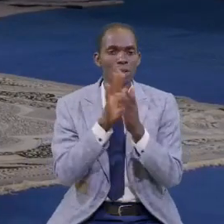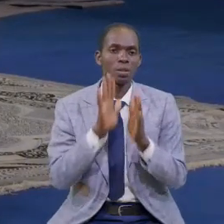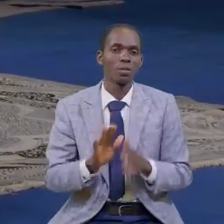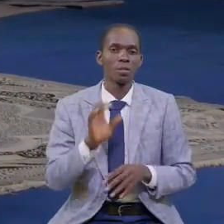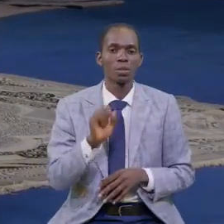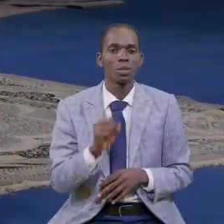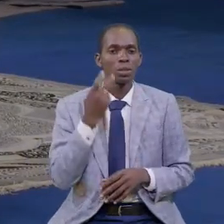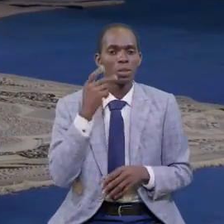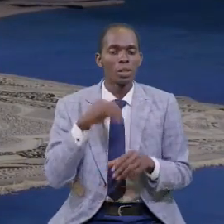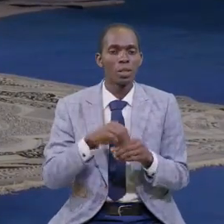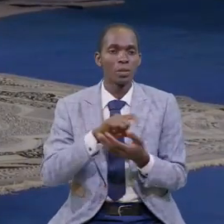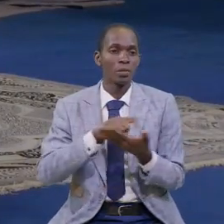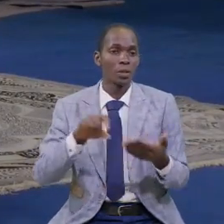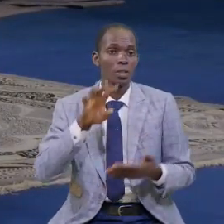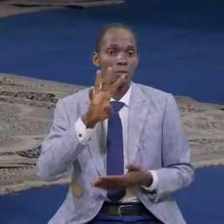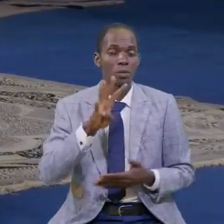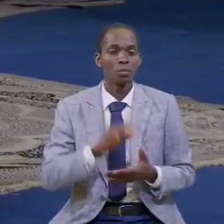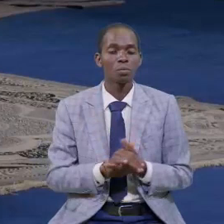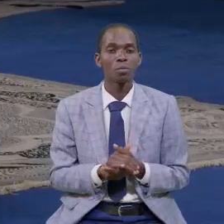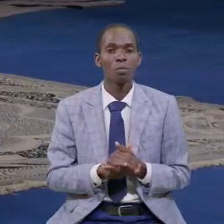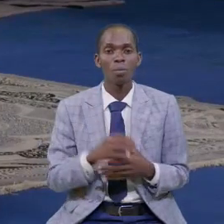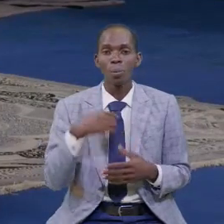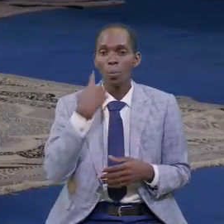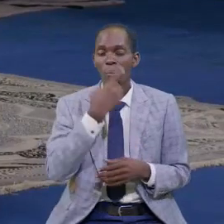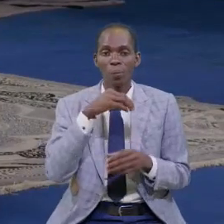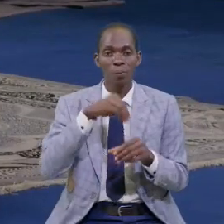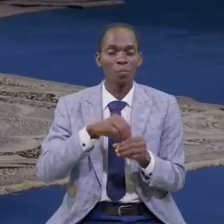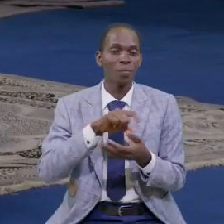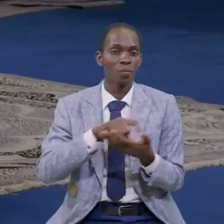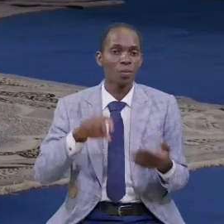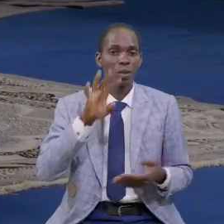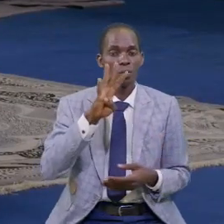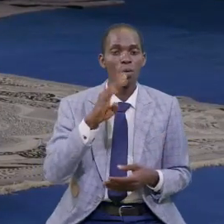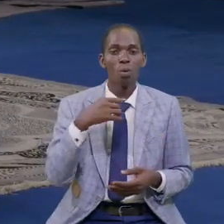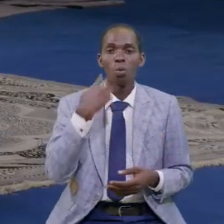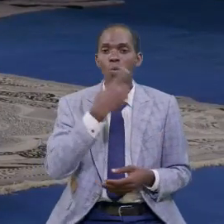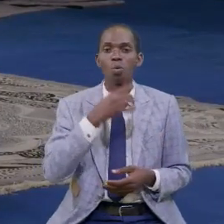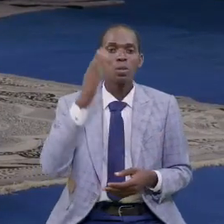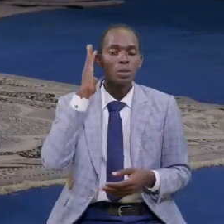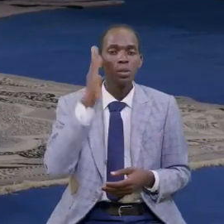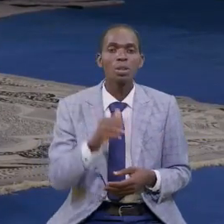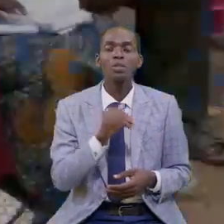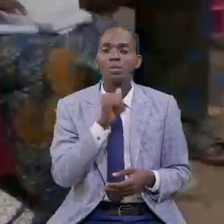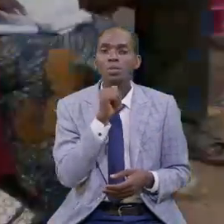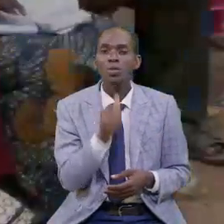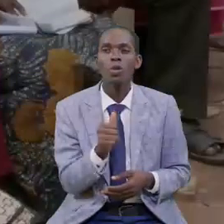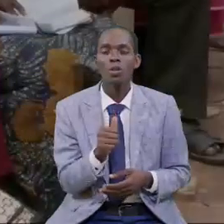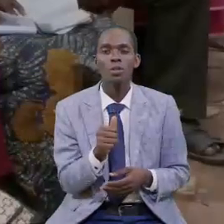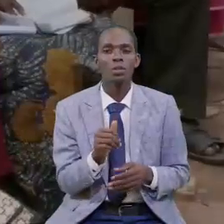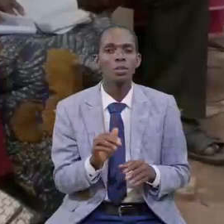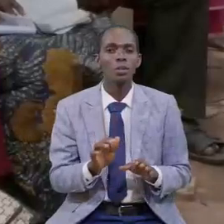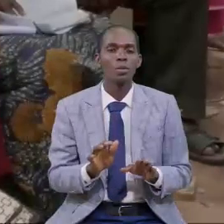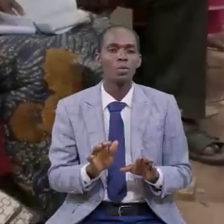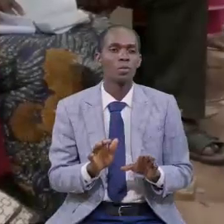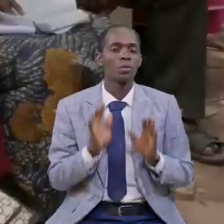4, who? In verse 4, who shall not fear thee, O Lord,